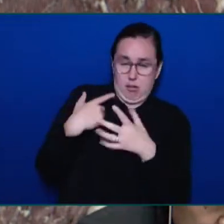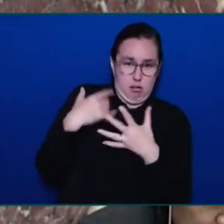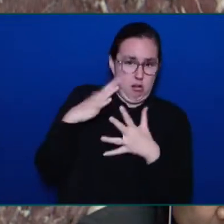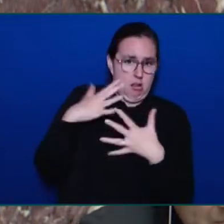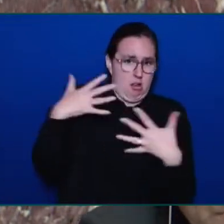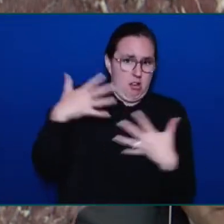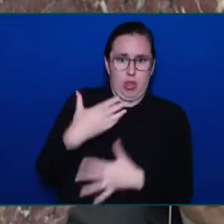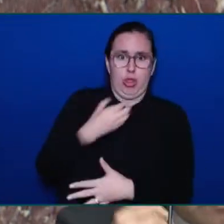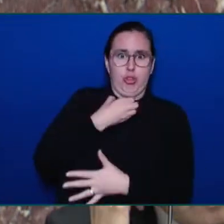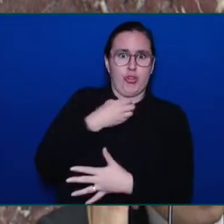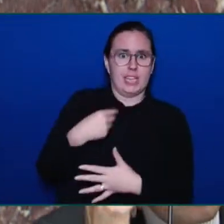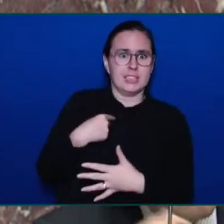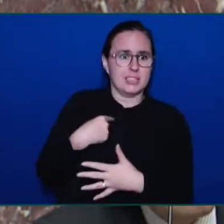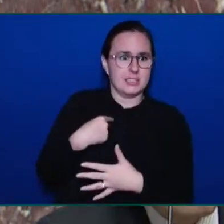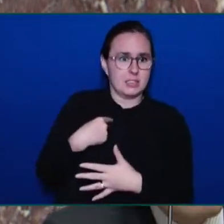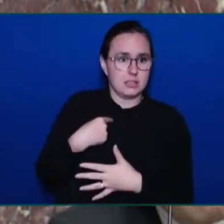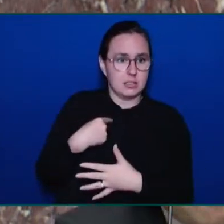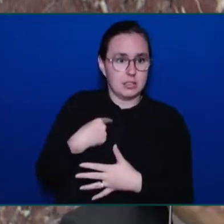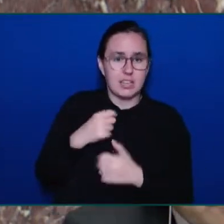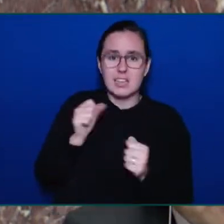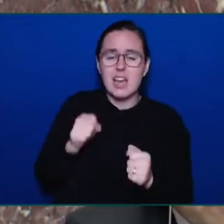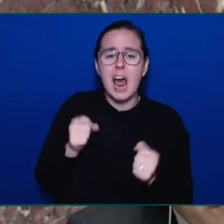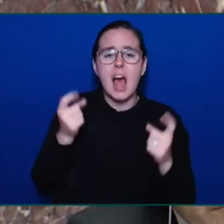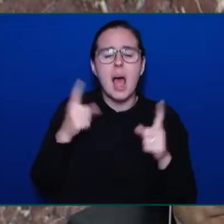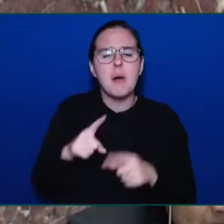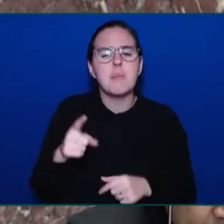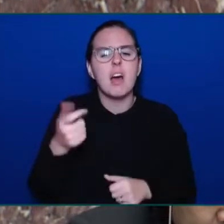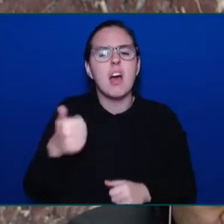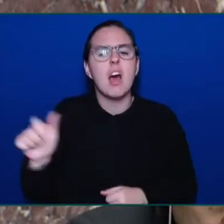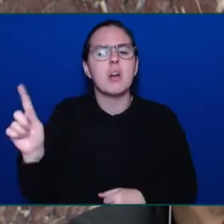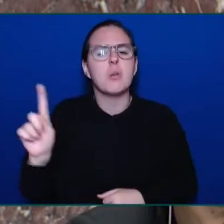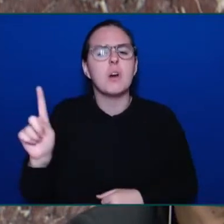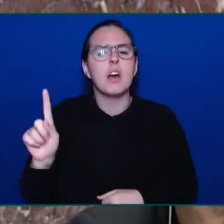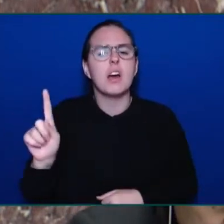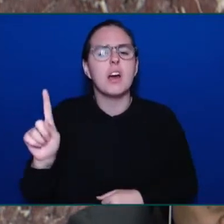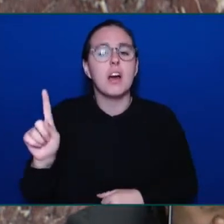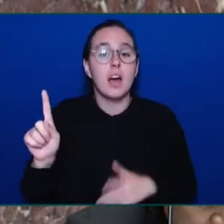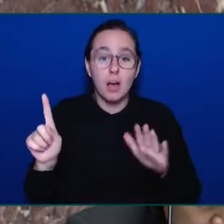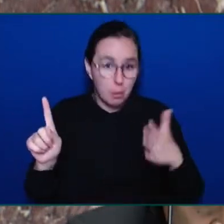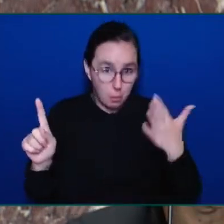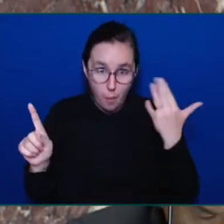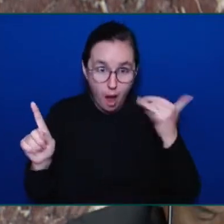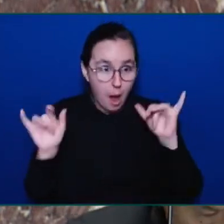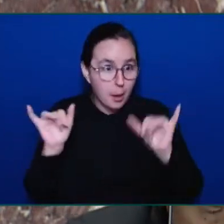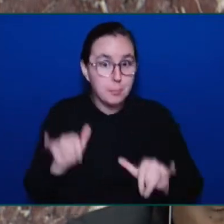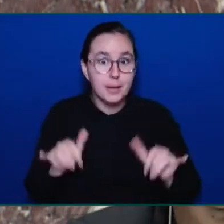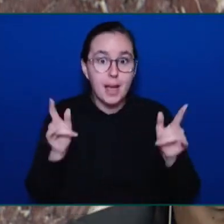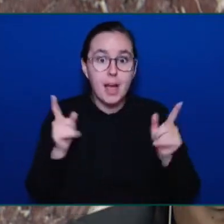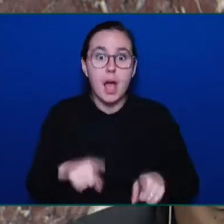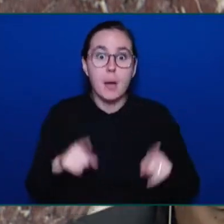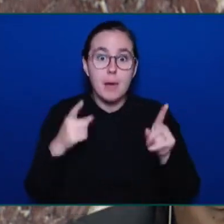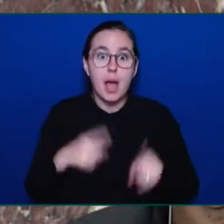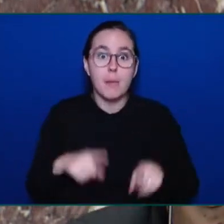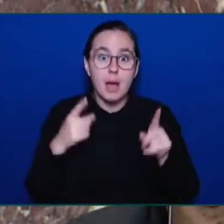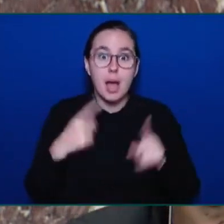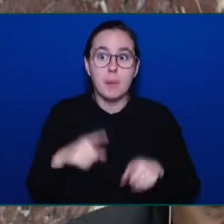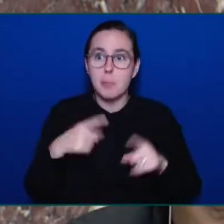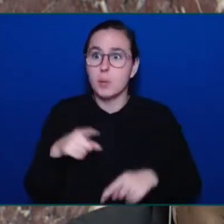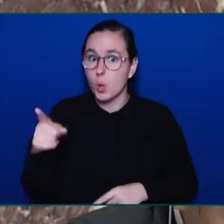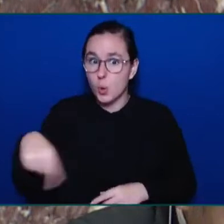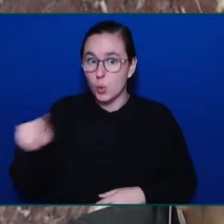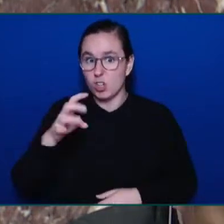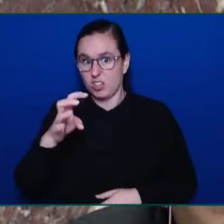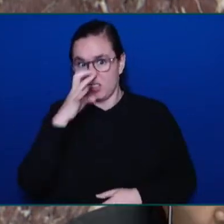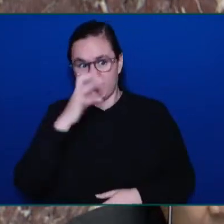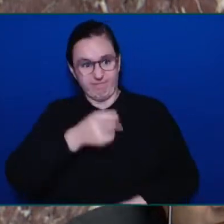Premier who has a catch-and-release policy in place. Let's hear from John Neat, who runs JJ Bean Coffee,